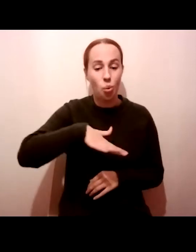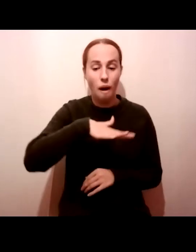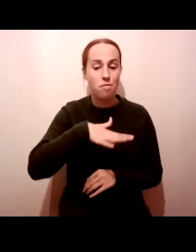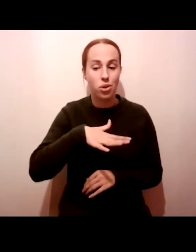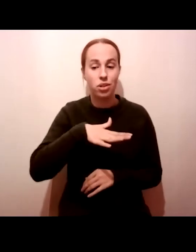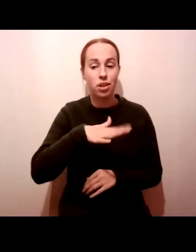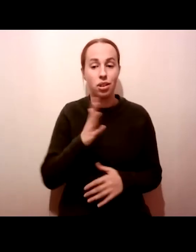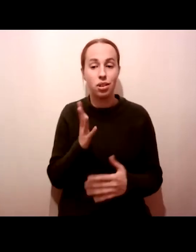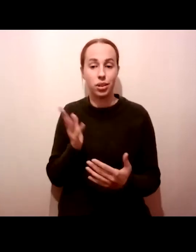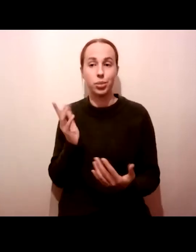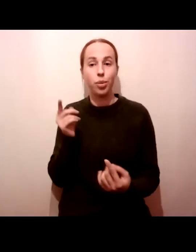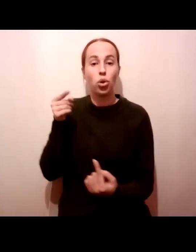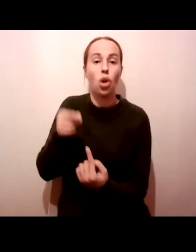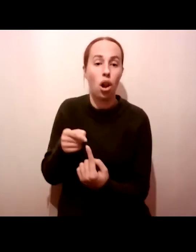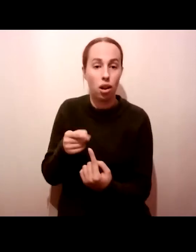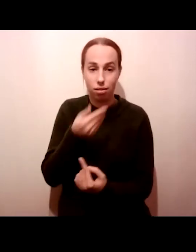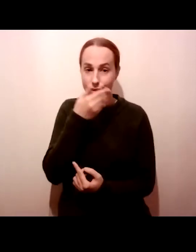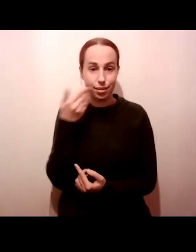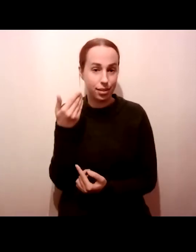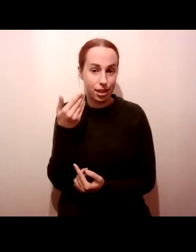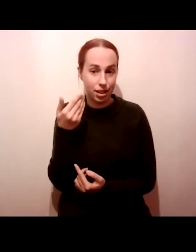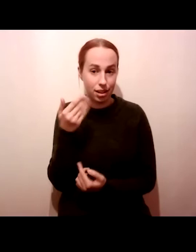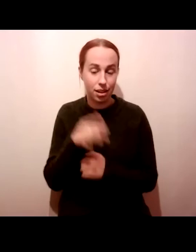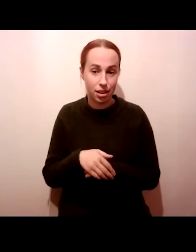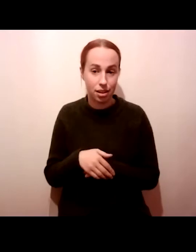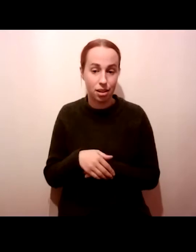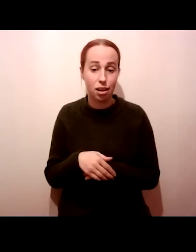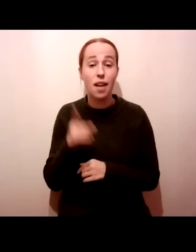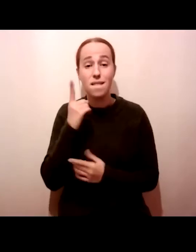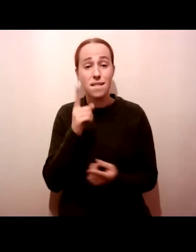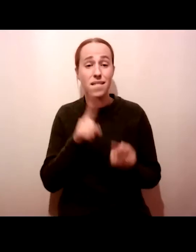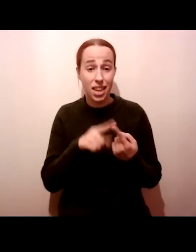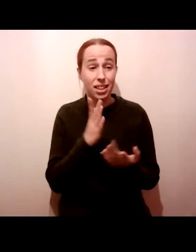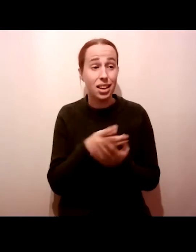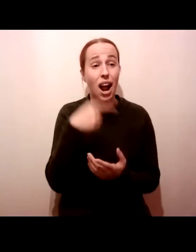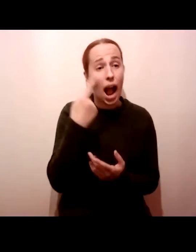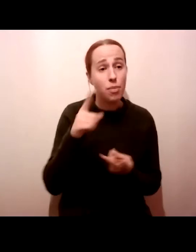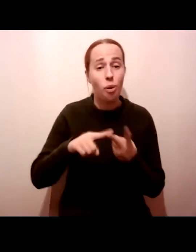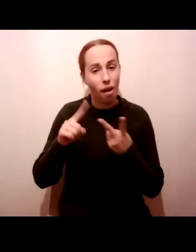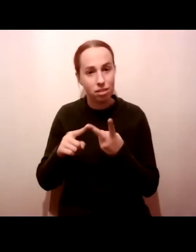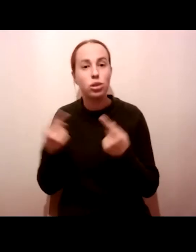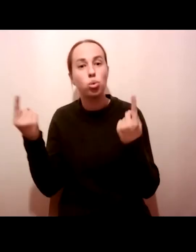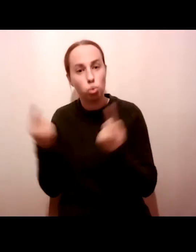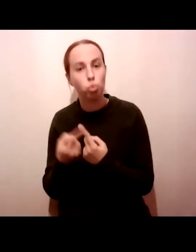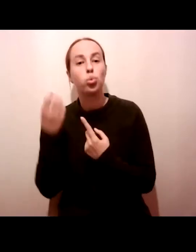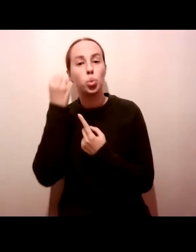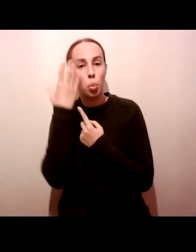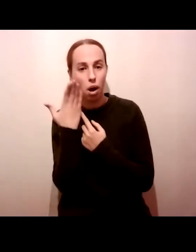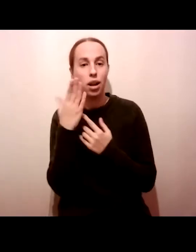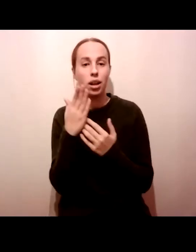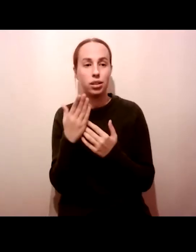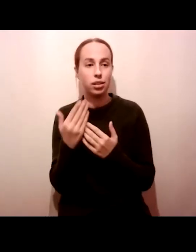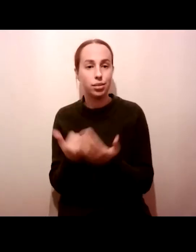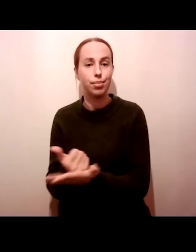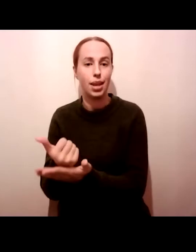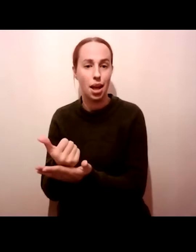for them in our society, because we have to admit it lacks tolerance. One thing is to speak, and quite